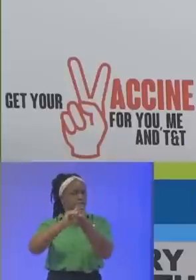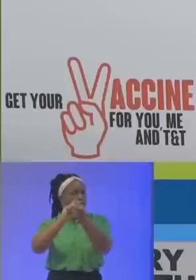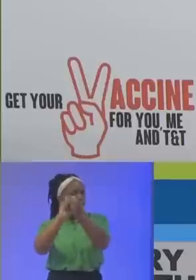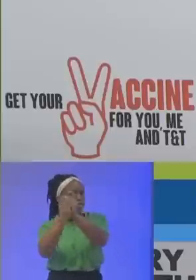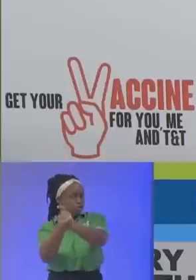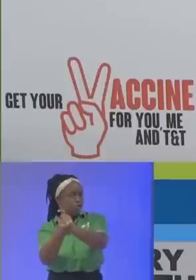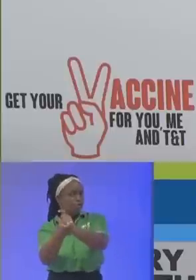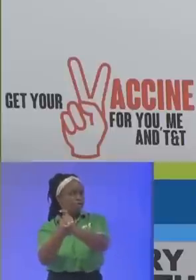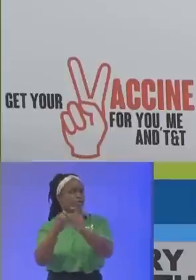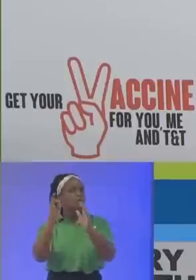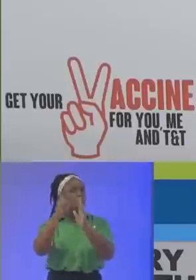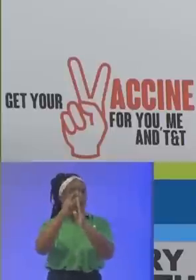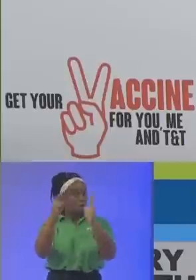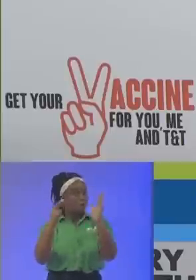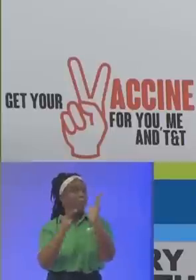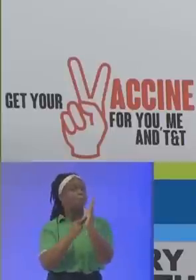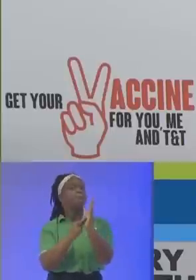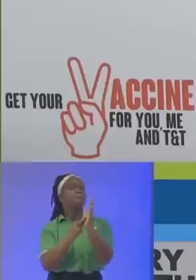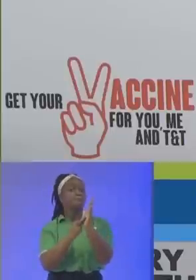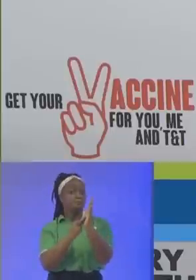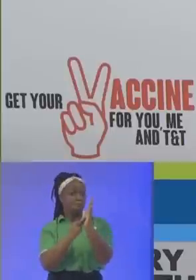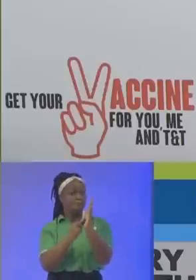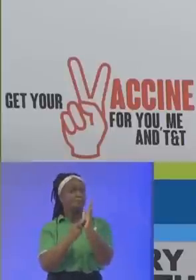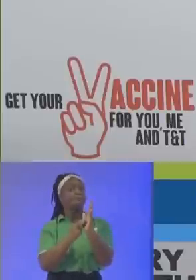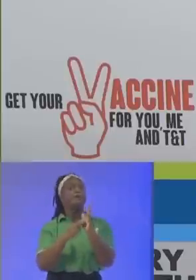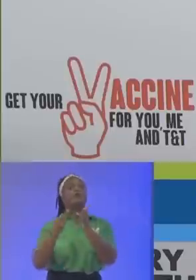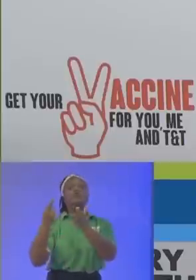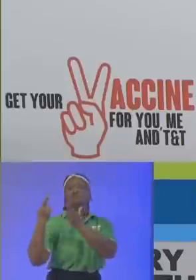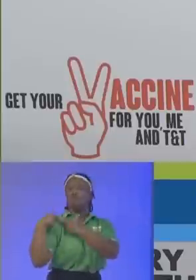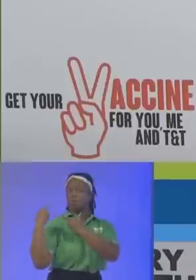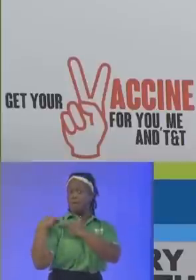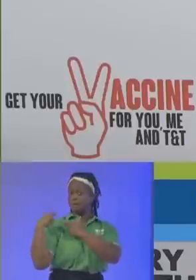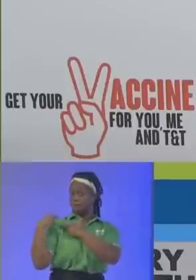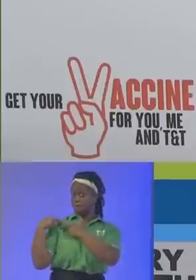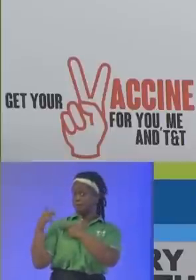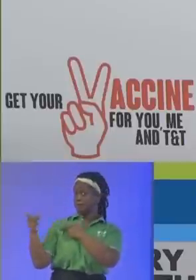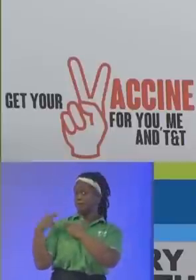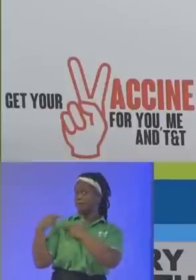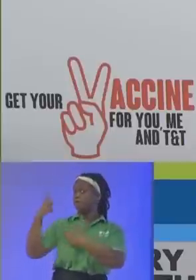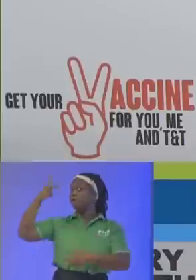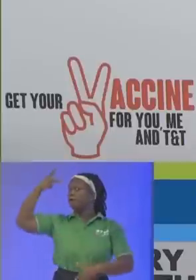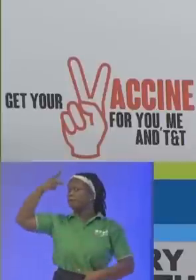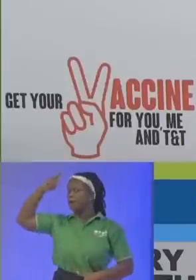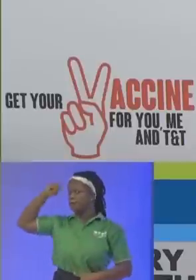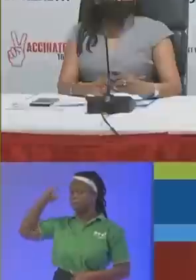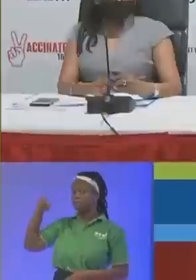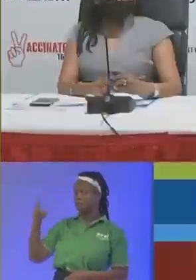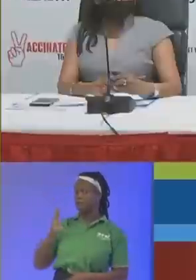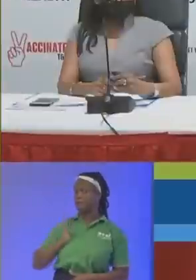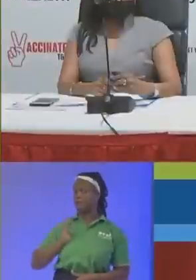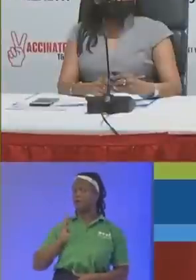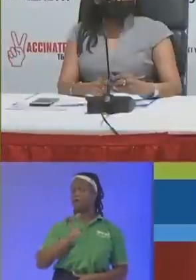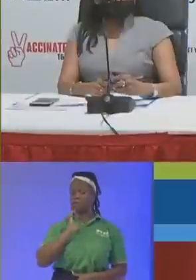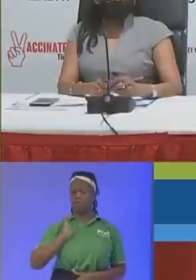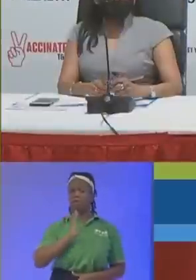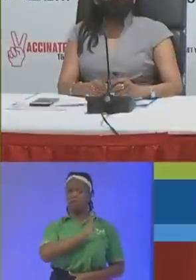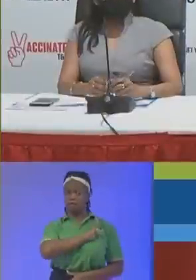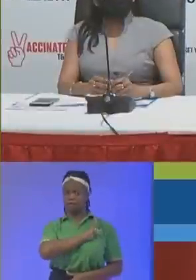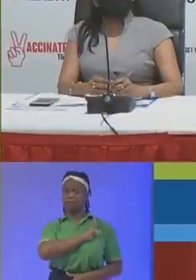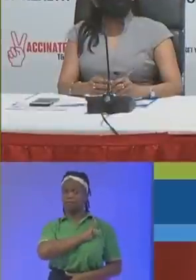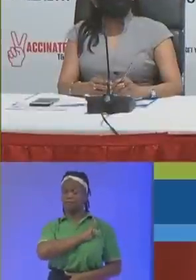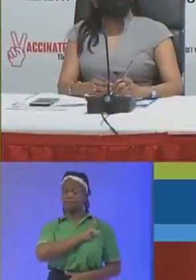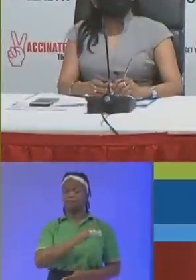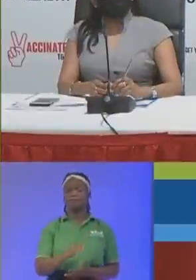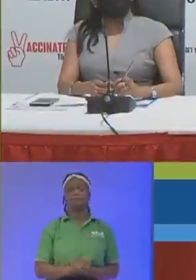if there is to have an amendment by the Honorable Prime Minister and the Cabinet. Thank you very much for your question. Thank you, Dr. Richards. And